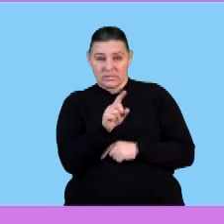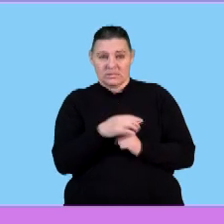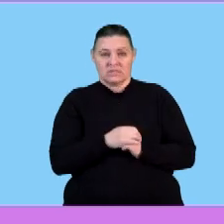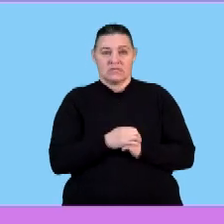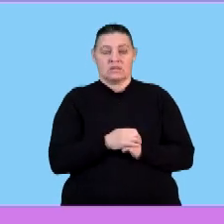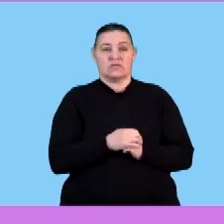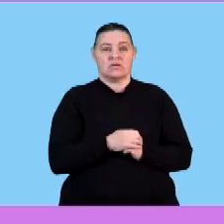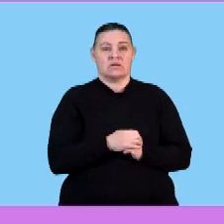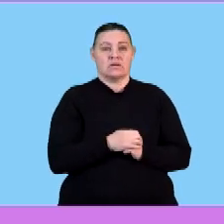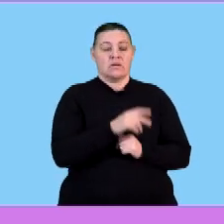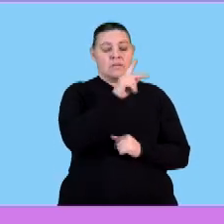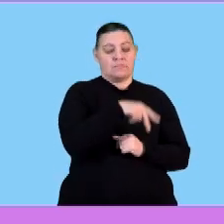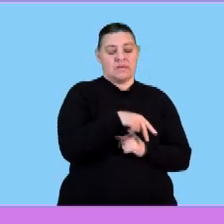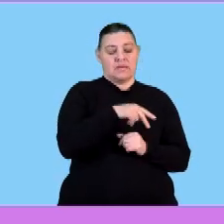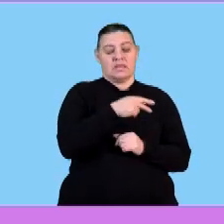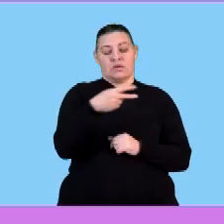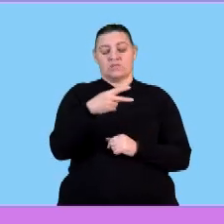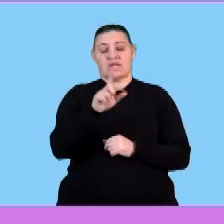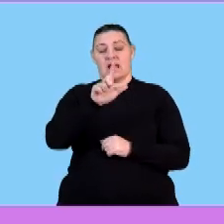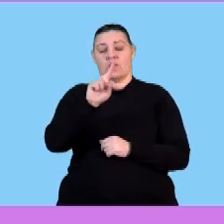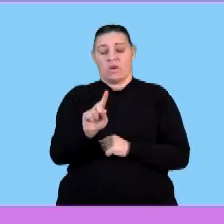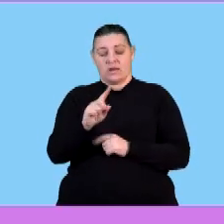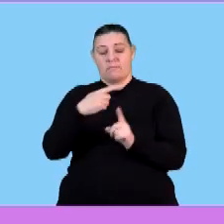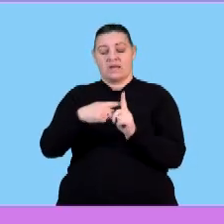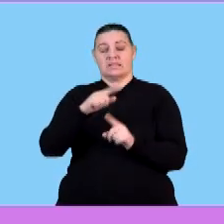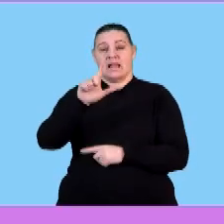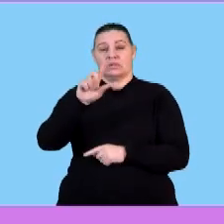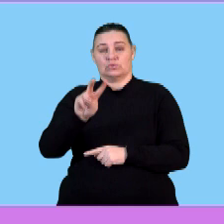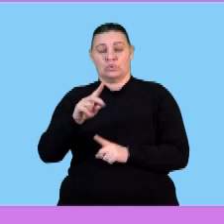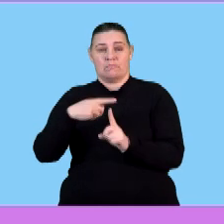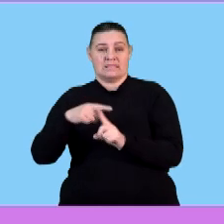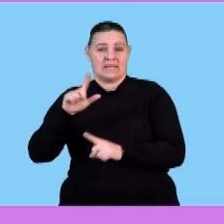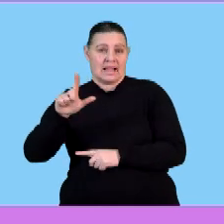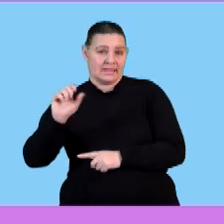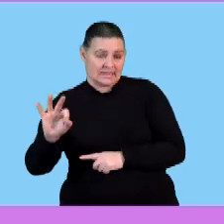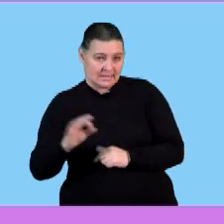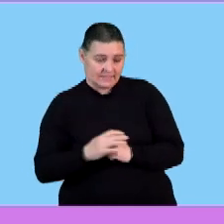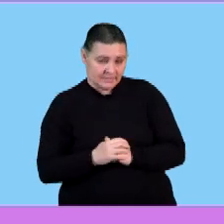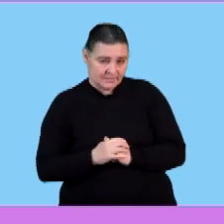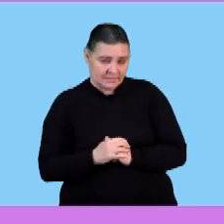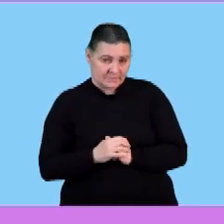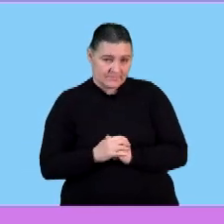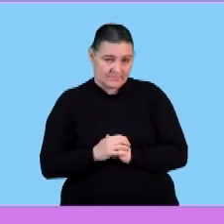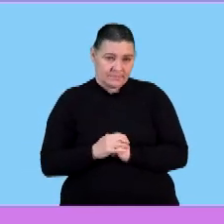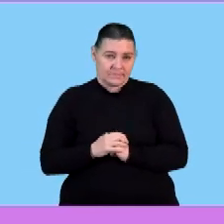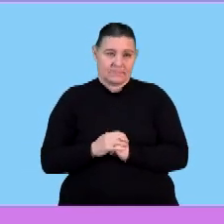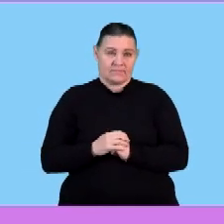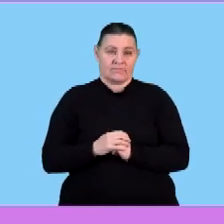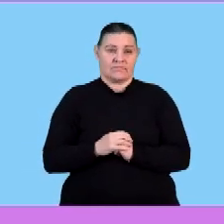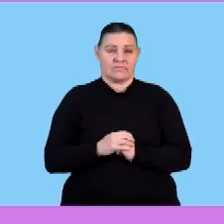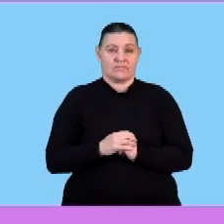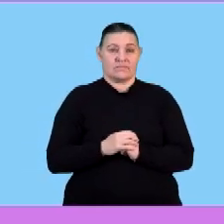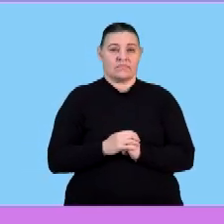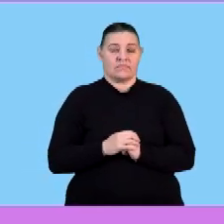triangle is L1 plus L2 plus L3.